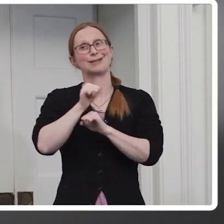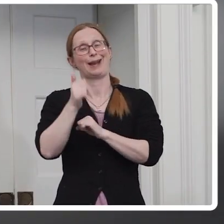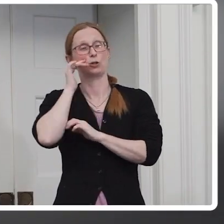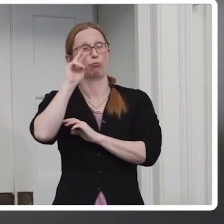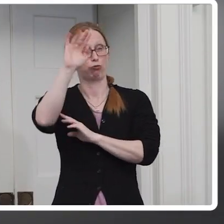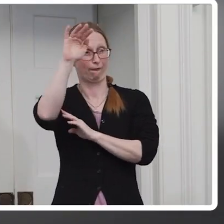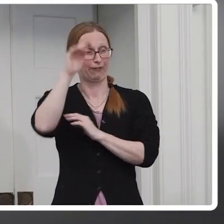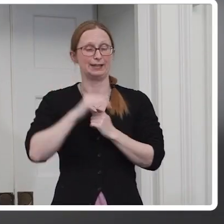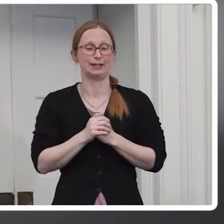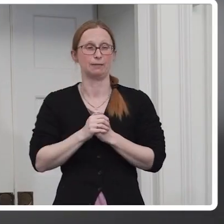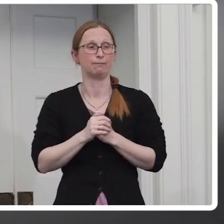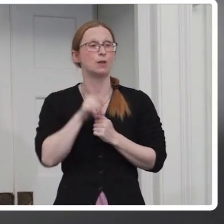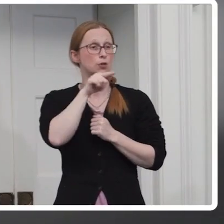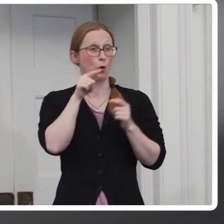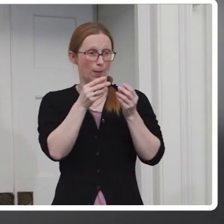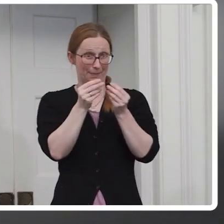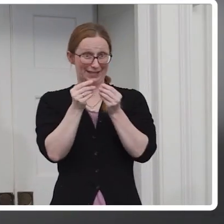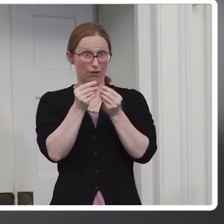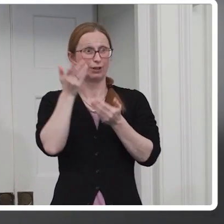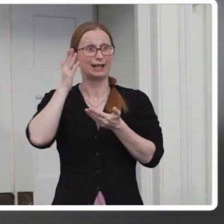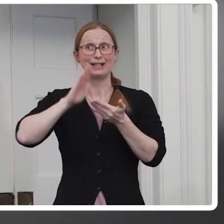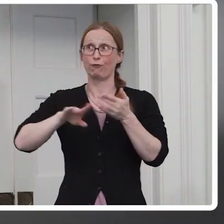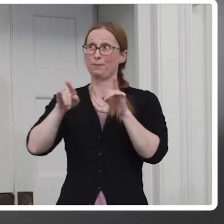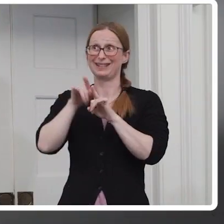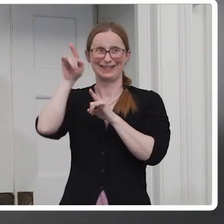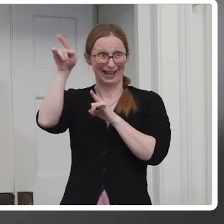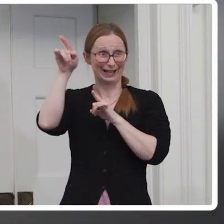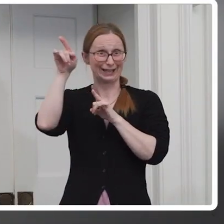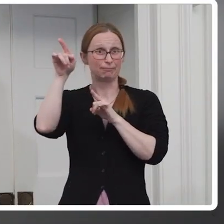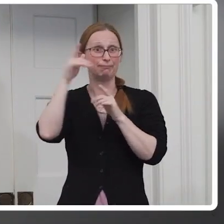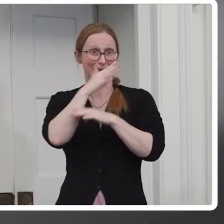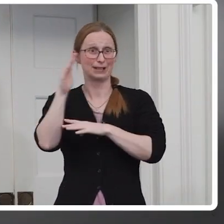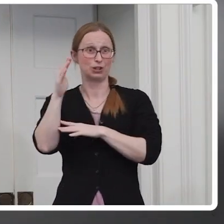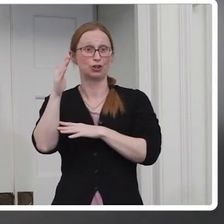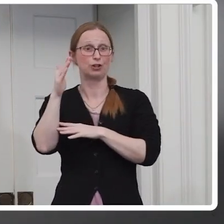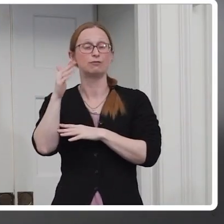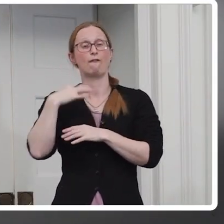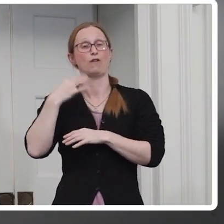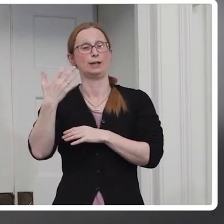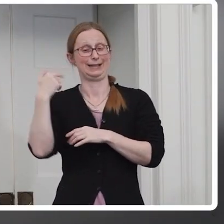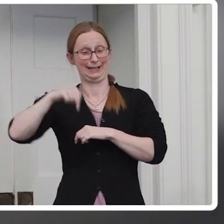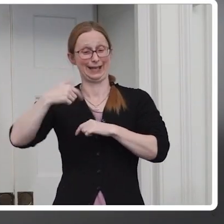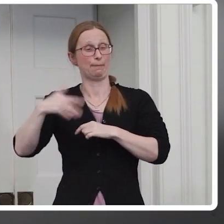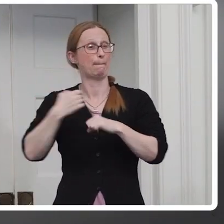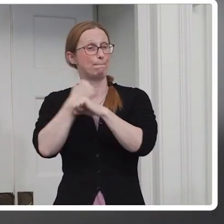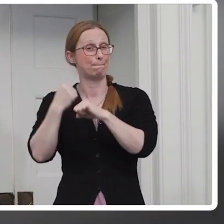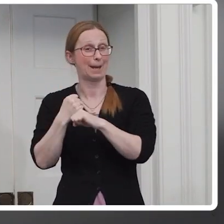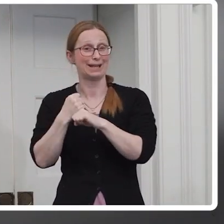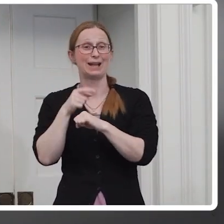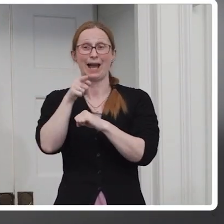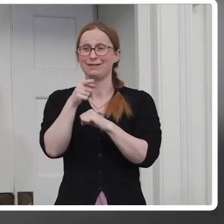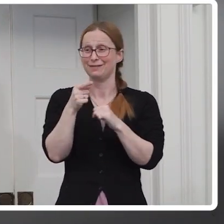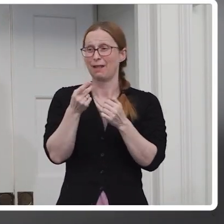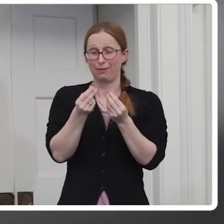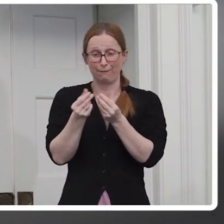Artists here at Compton Verney. The fabric is offcuts from the same exhibition made by Compton Verney volunteers, and each piece